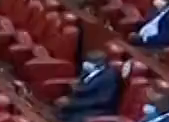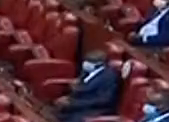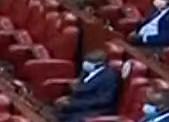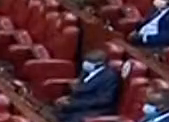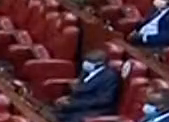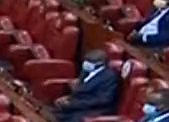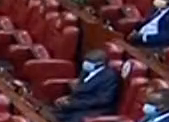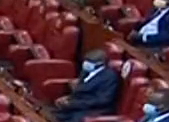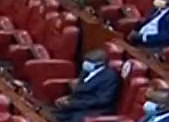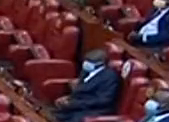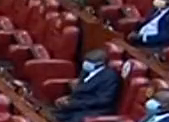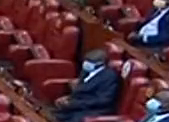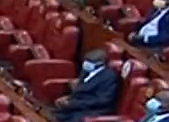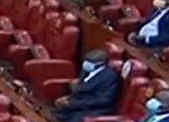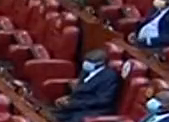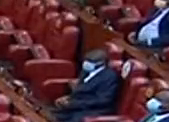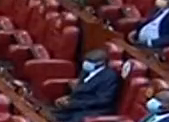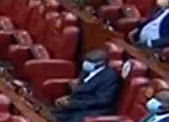Mr. Speaker, sir,